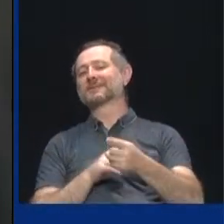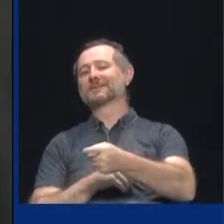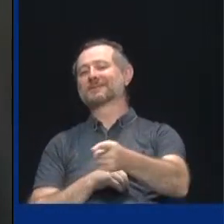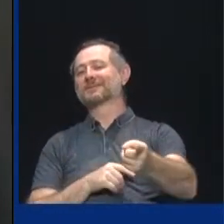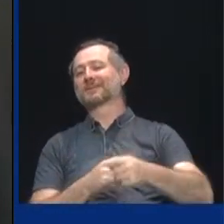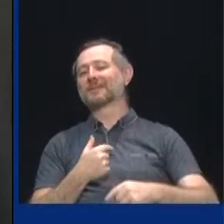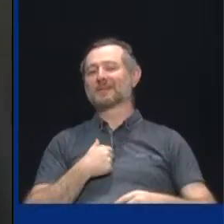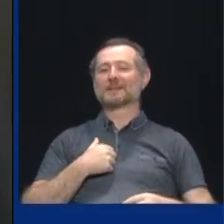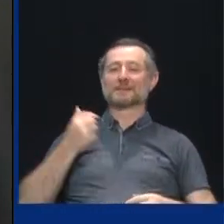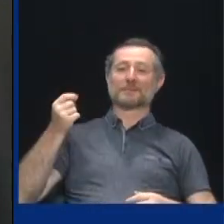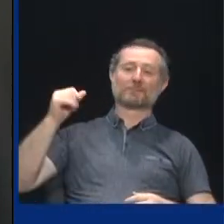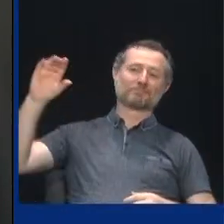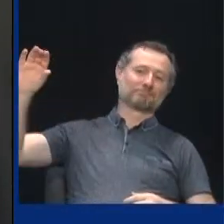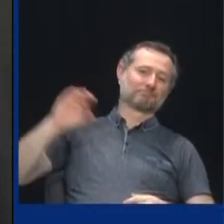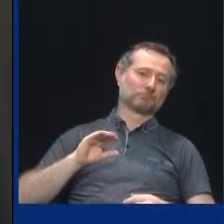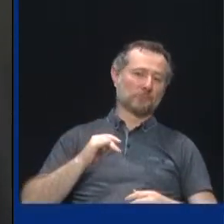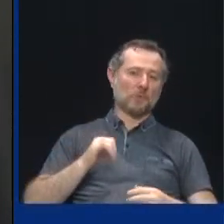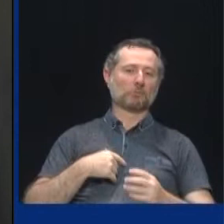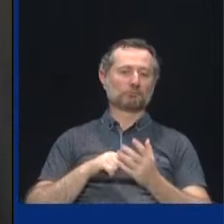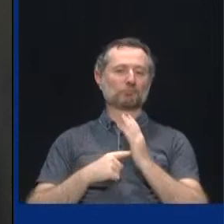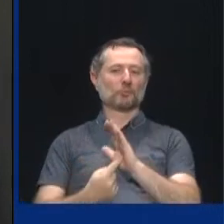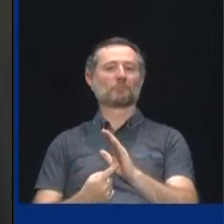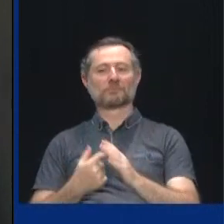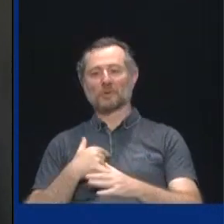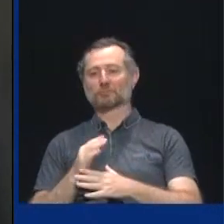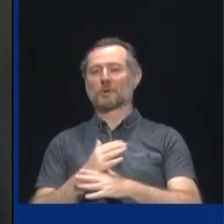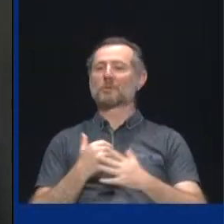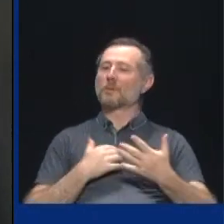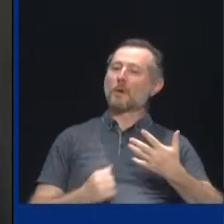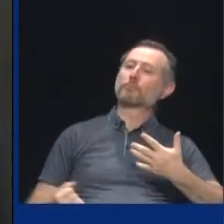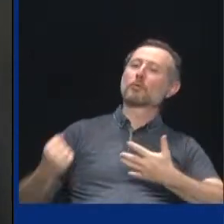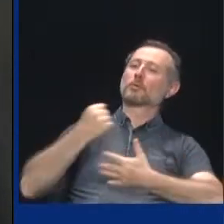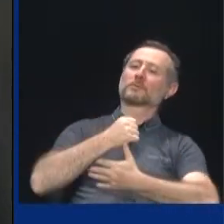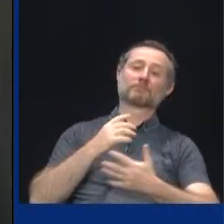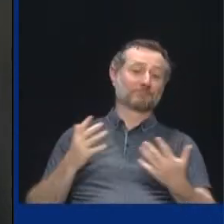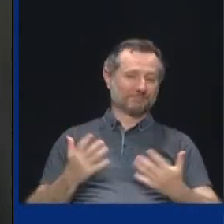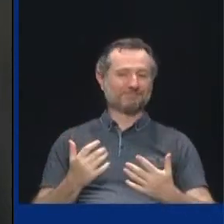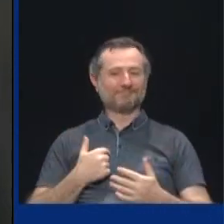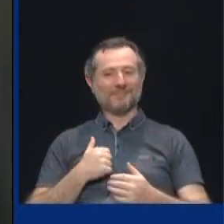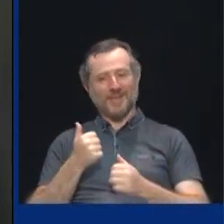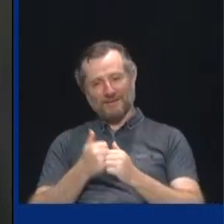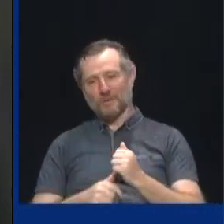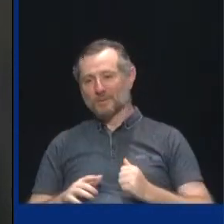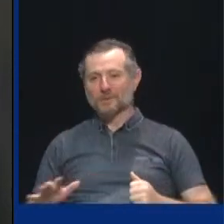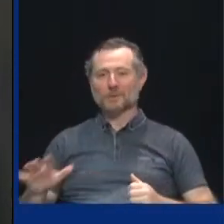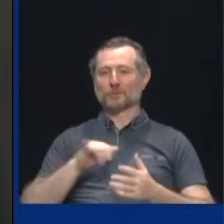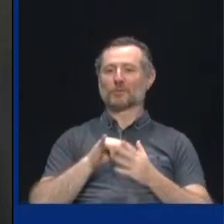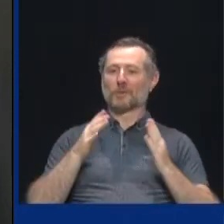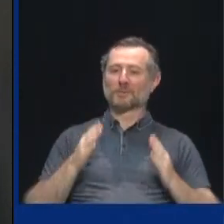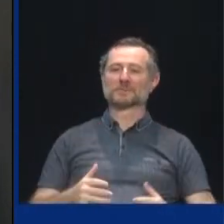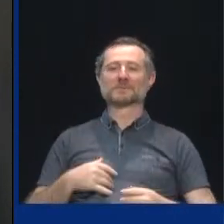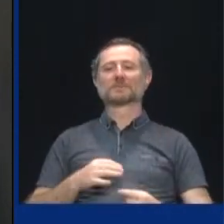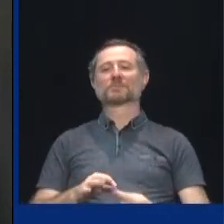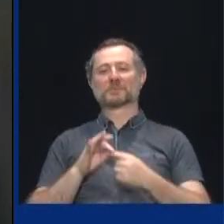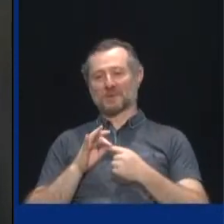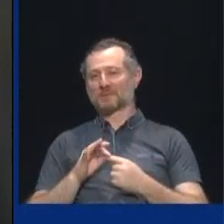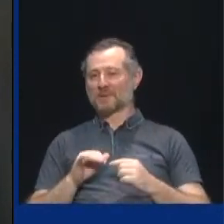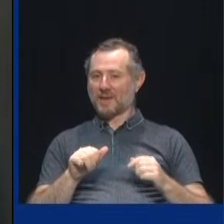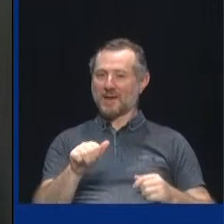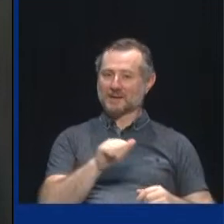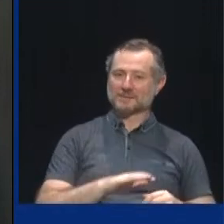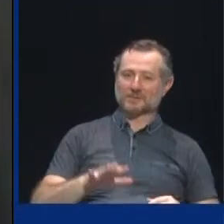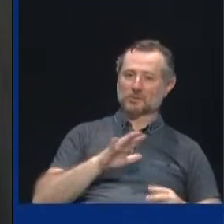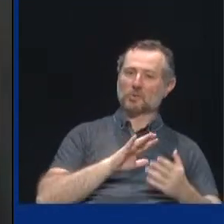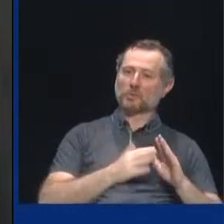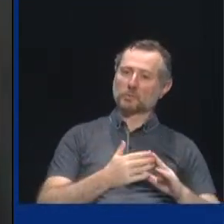of our shared priority, and that message is every New Yorker, especially those in the Pan-Asian American community, please go get the